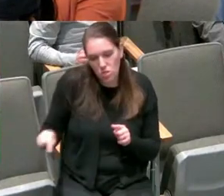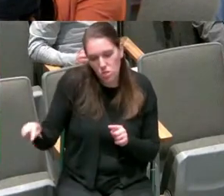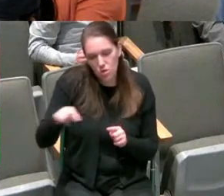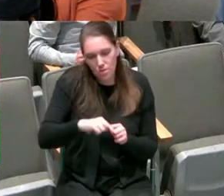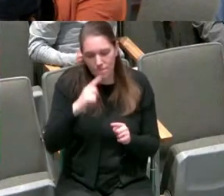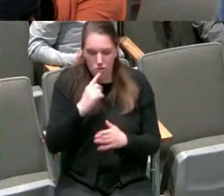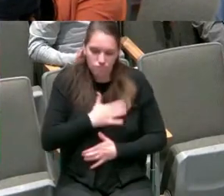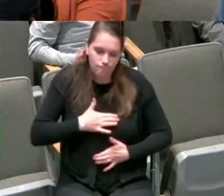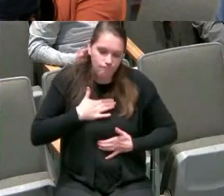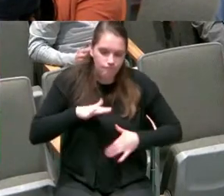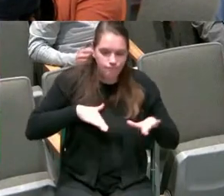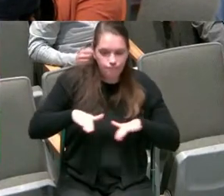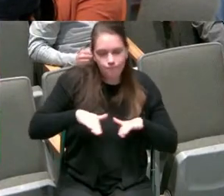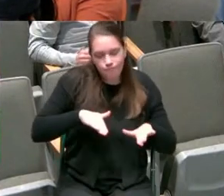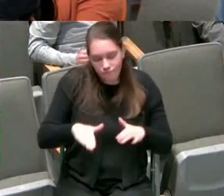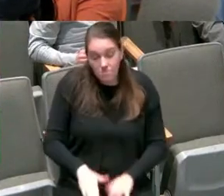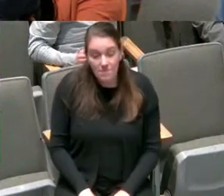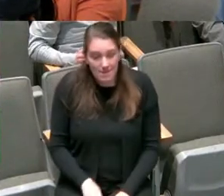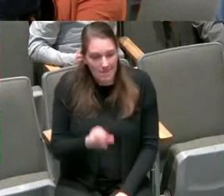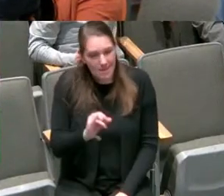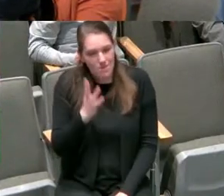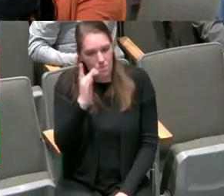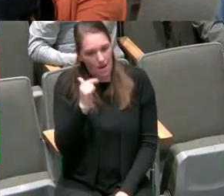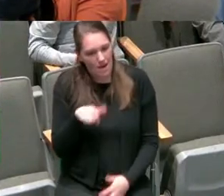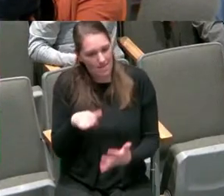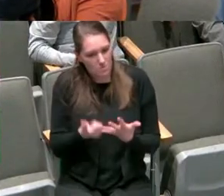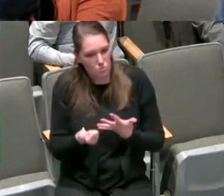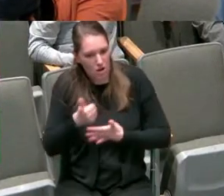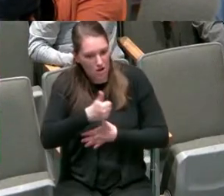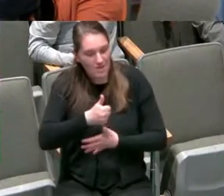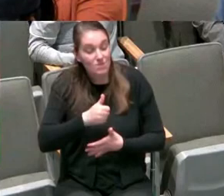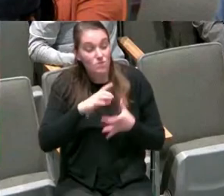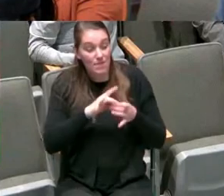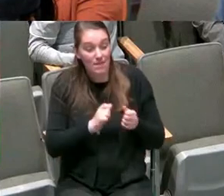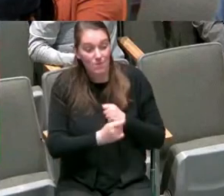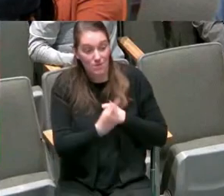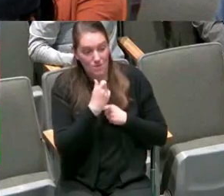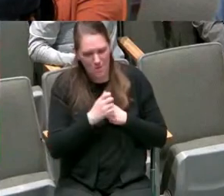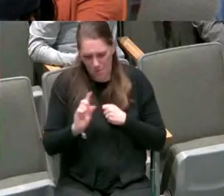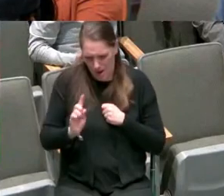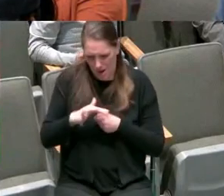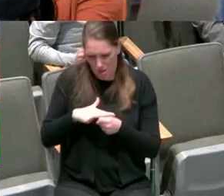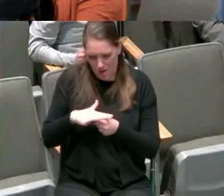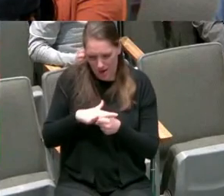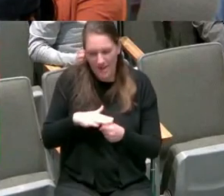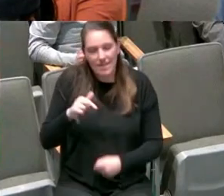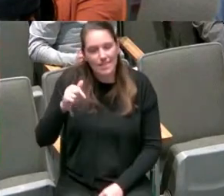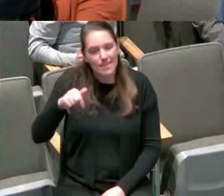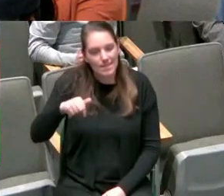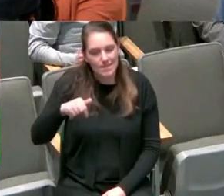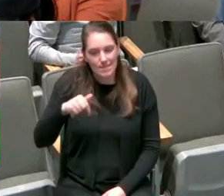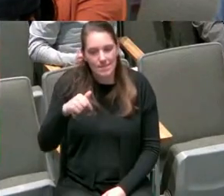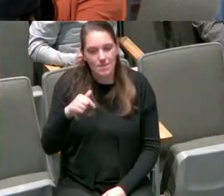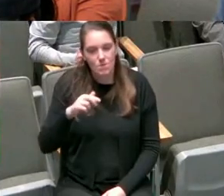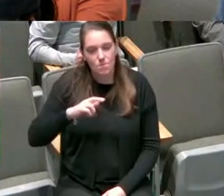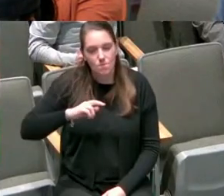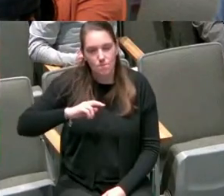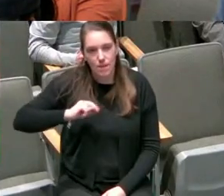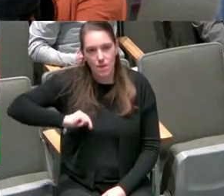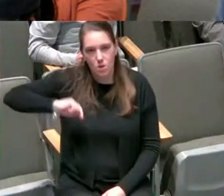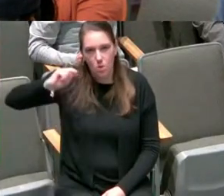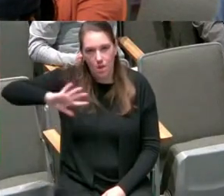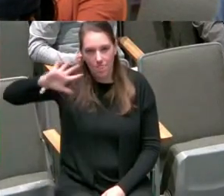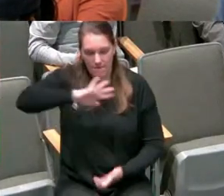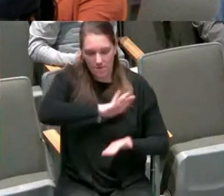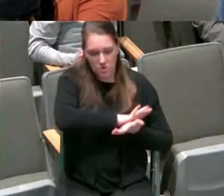activities so that's why this is prioritized with regards to the question about where it's located this is all north of the schools